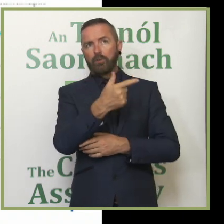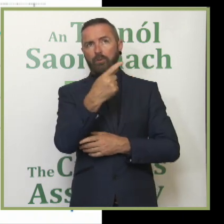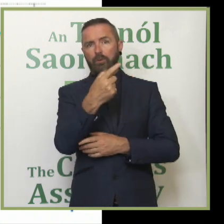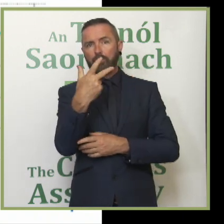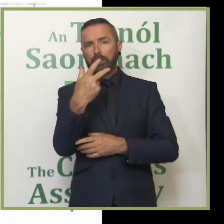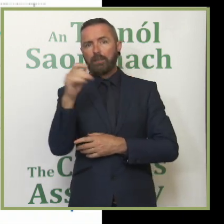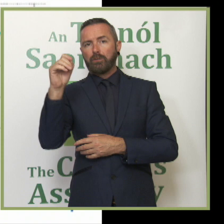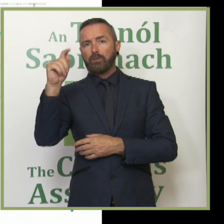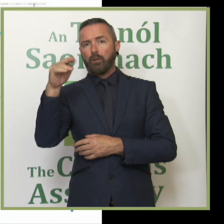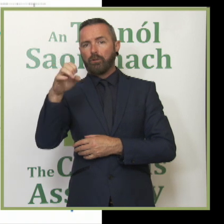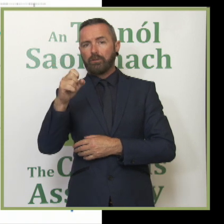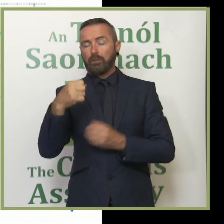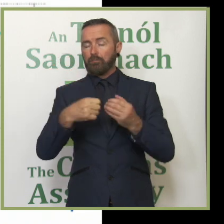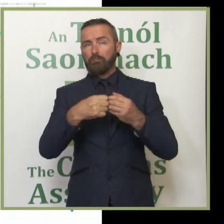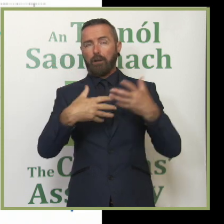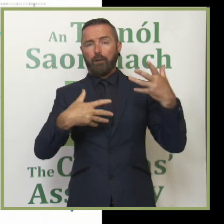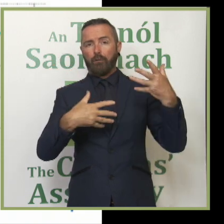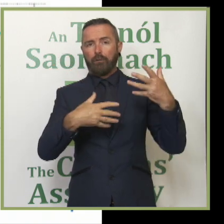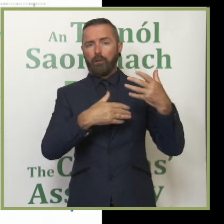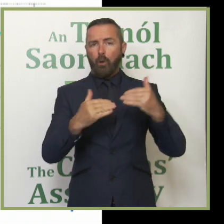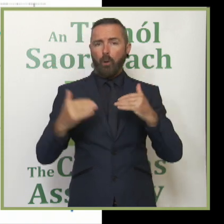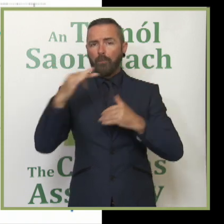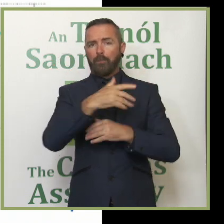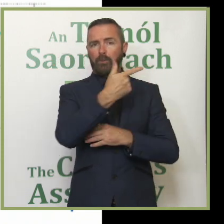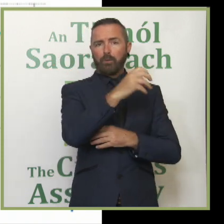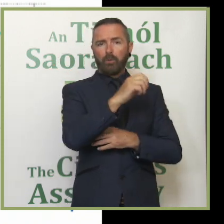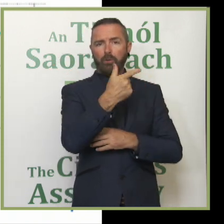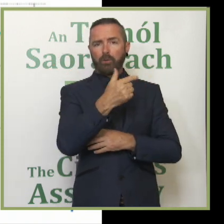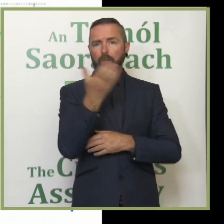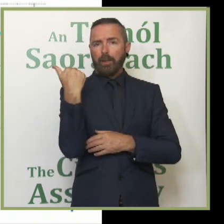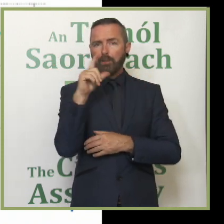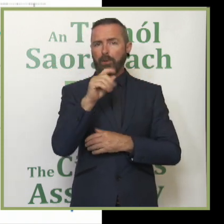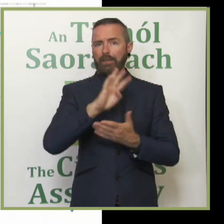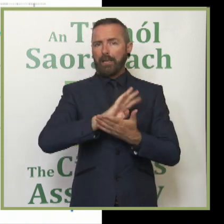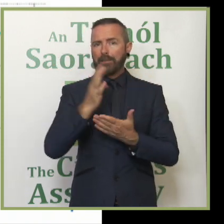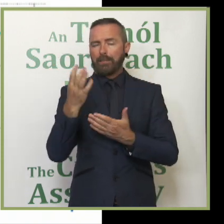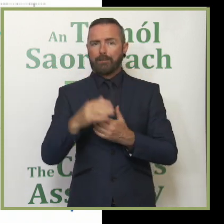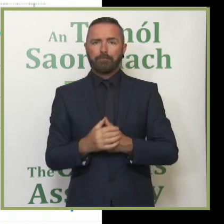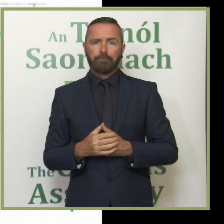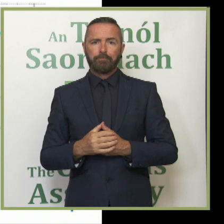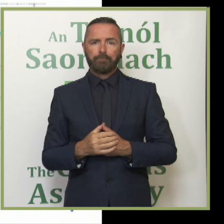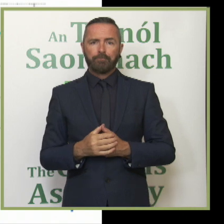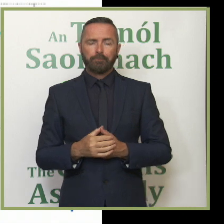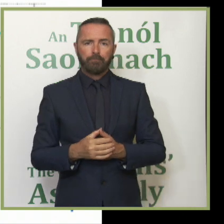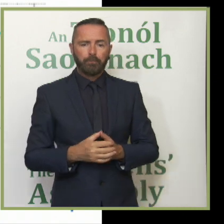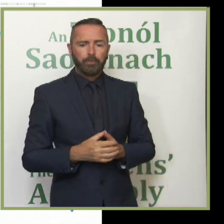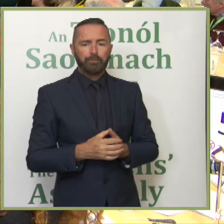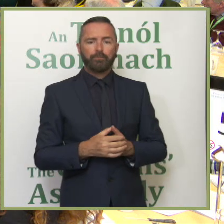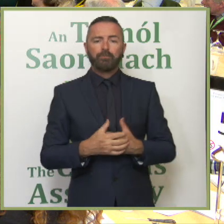seized, a record up from 202 tons in 2019. There are